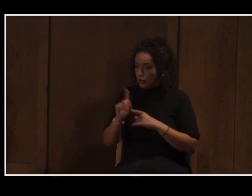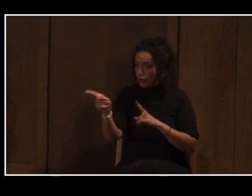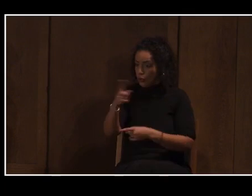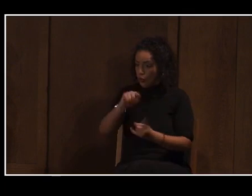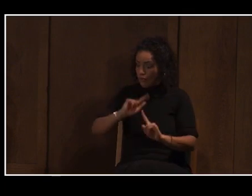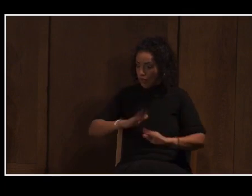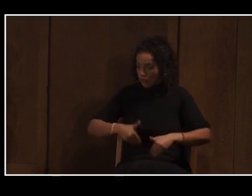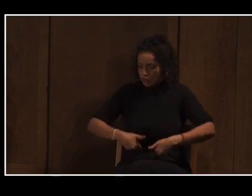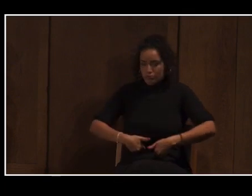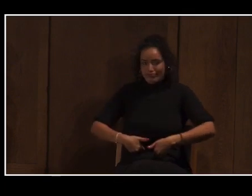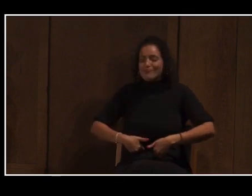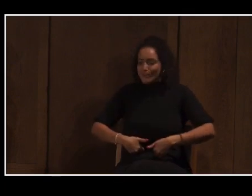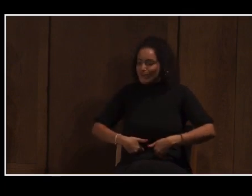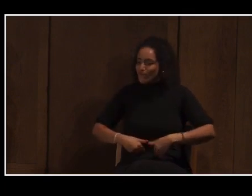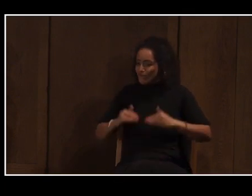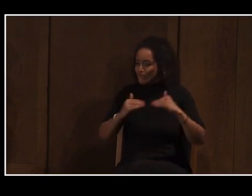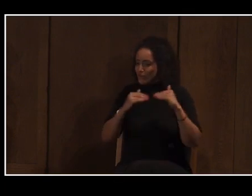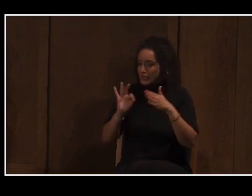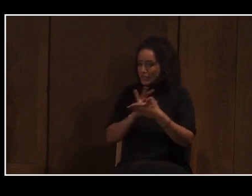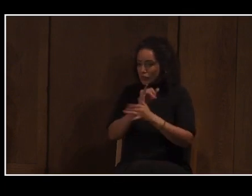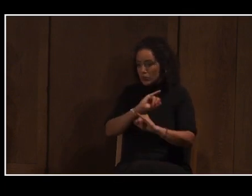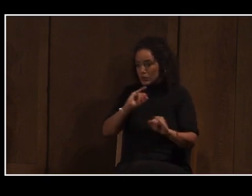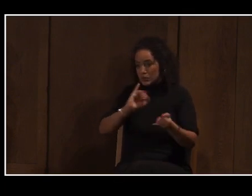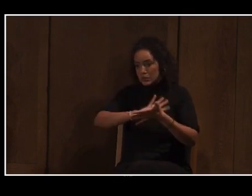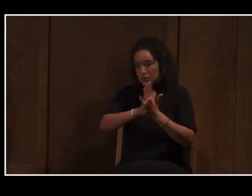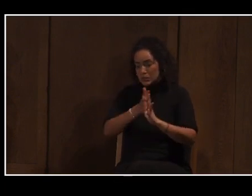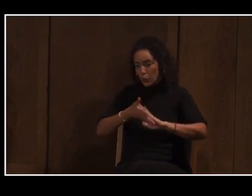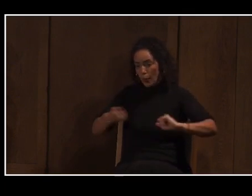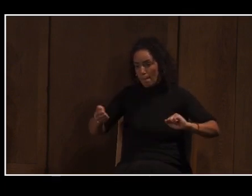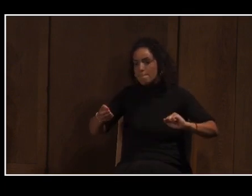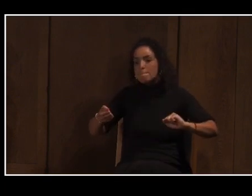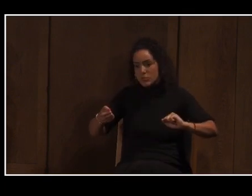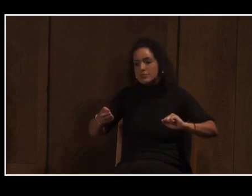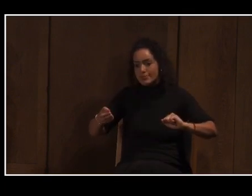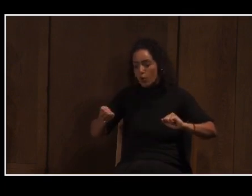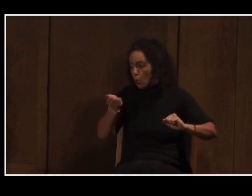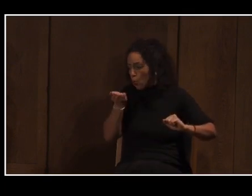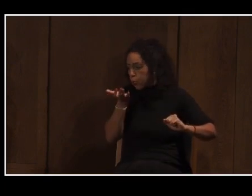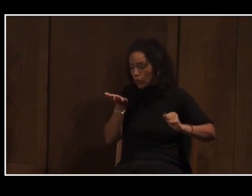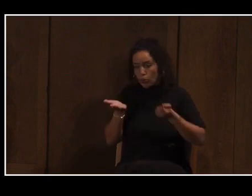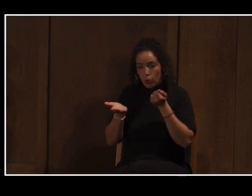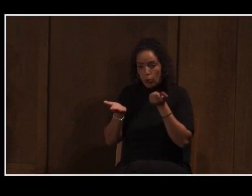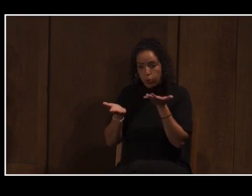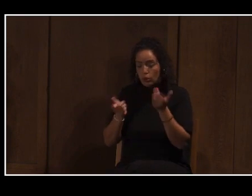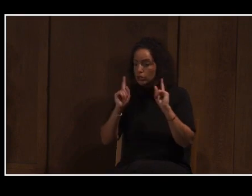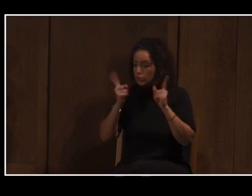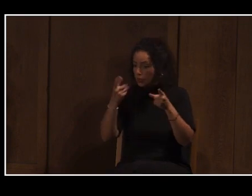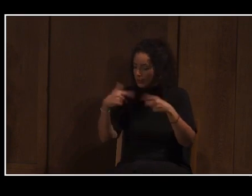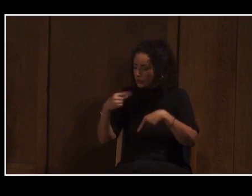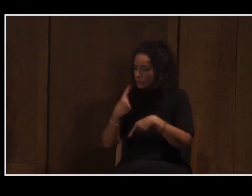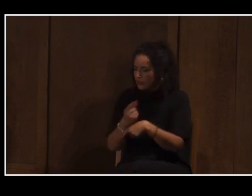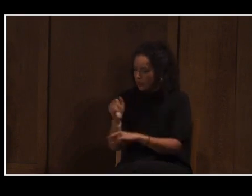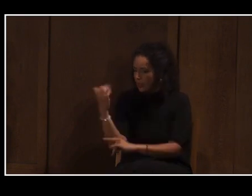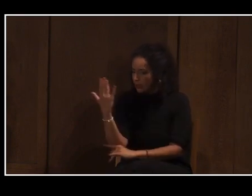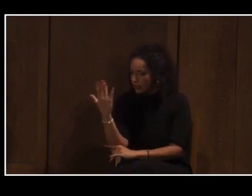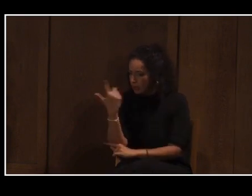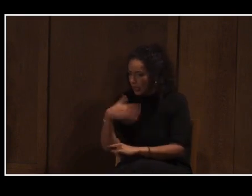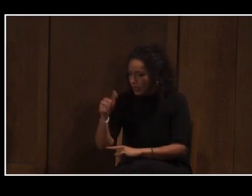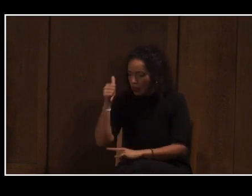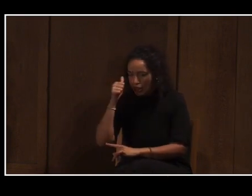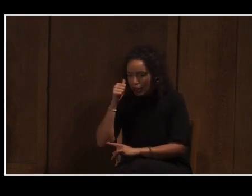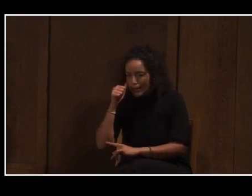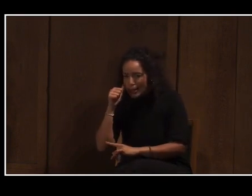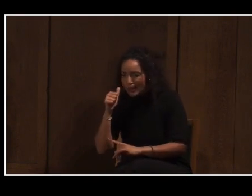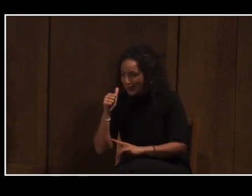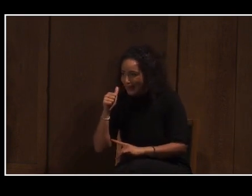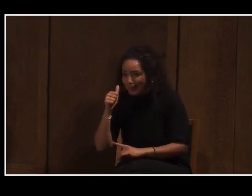crisis. And I do think that part of it has been of what I was speaking about in the presentation, that we've pretended that we can